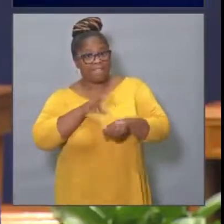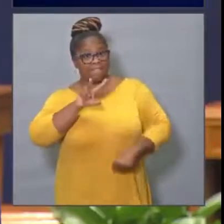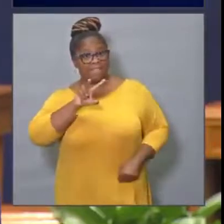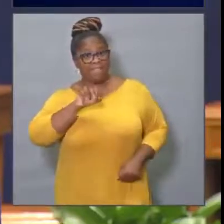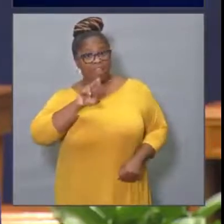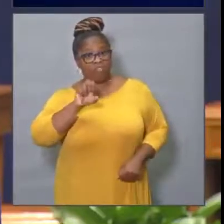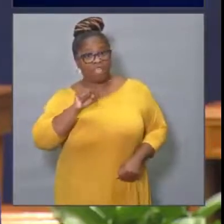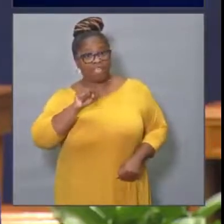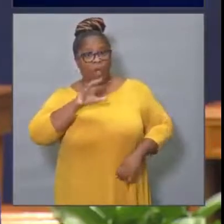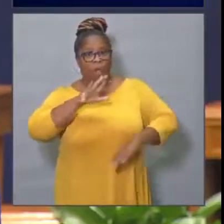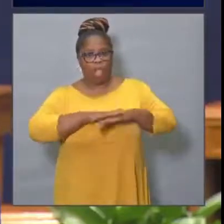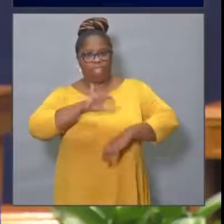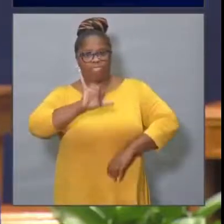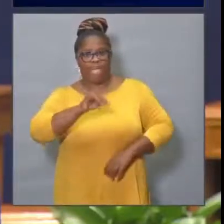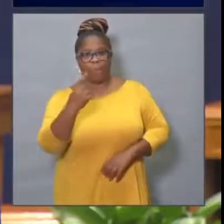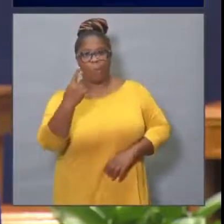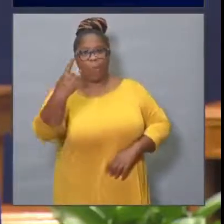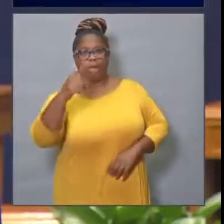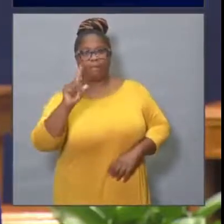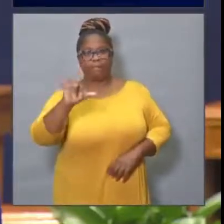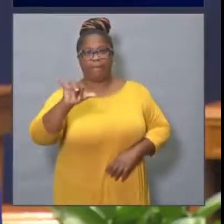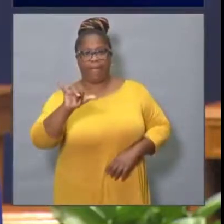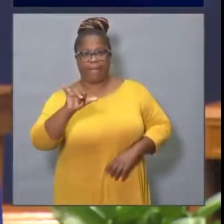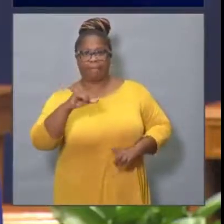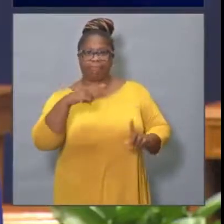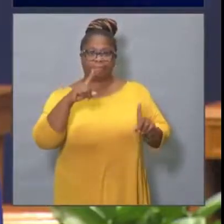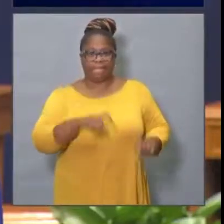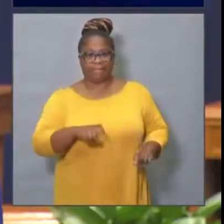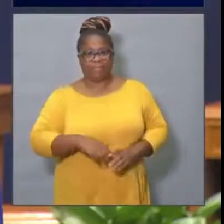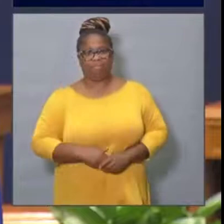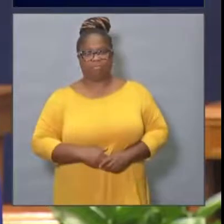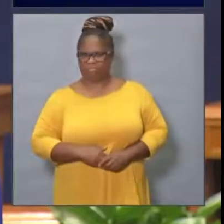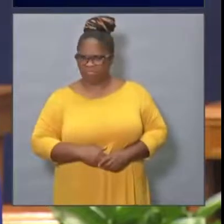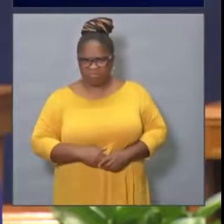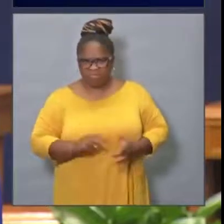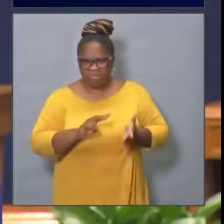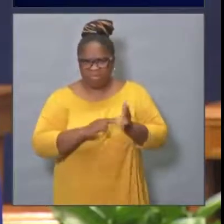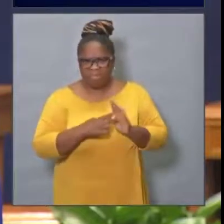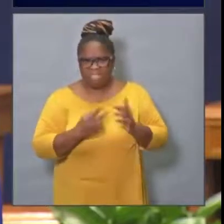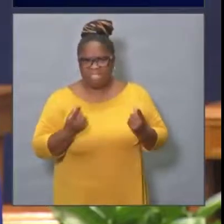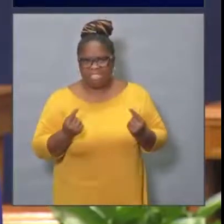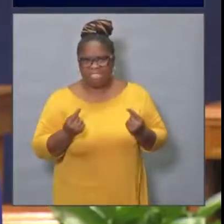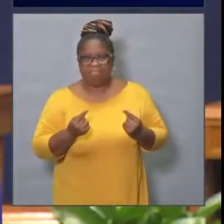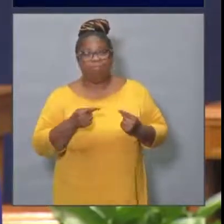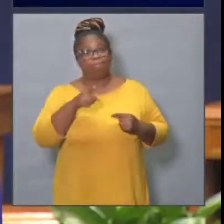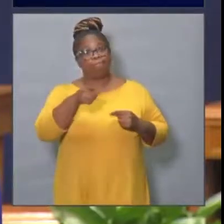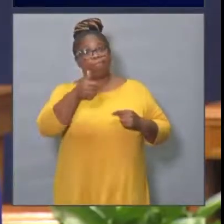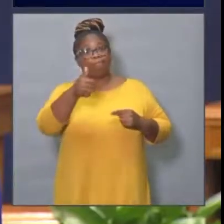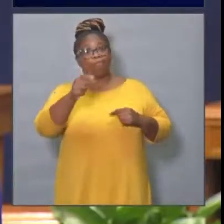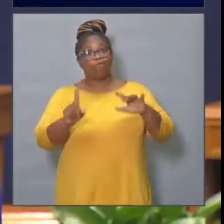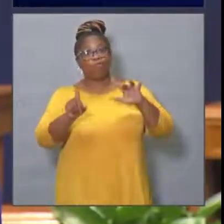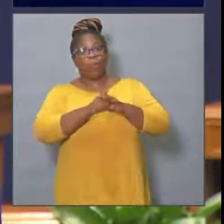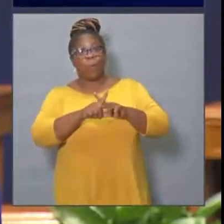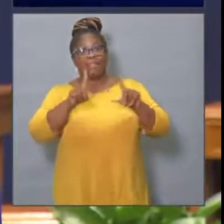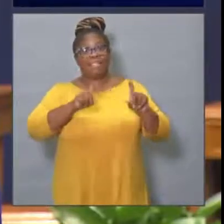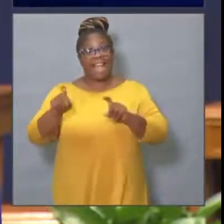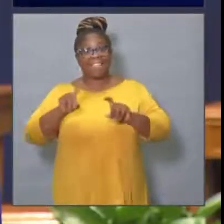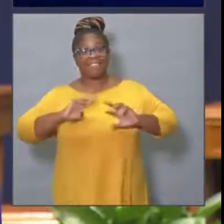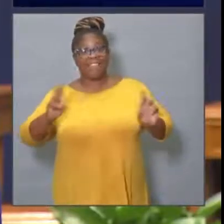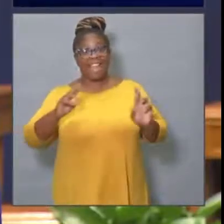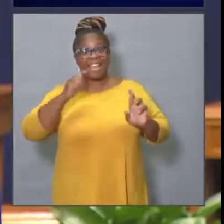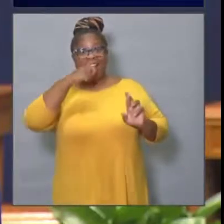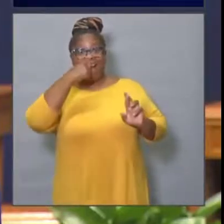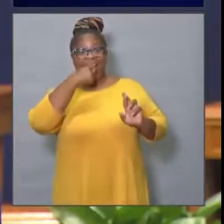one single day on which you were tested. This means two things. One, even on that day, your test could be wrong.